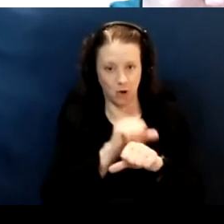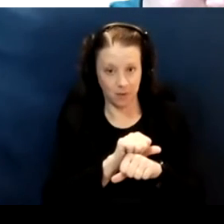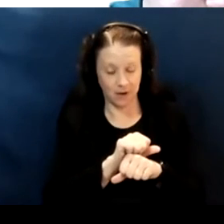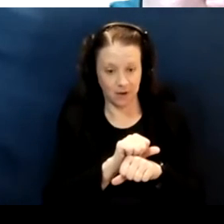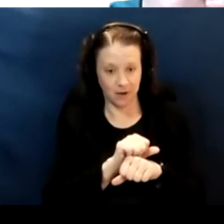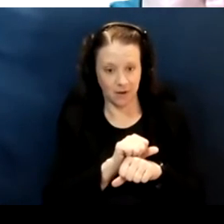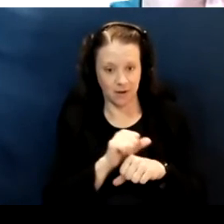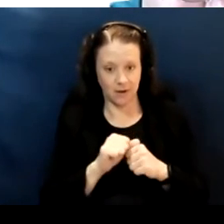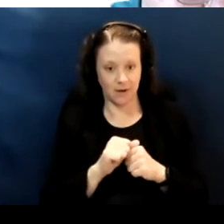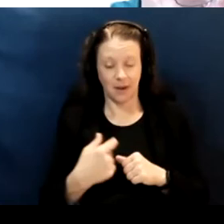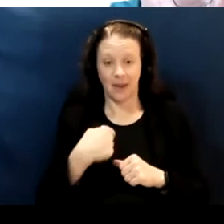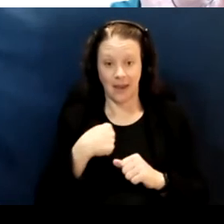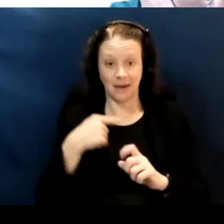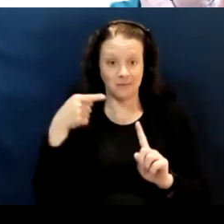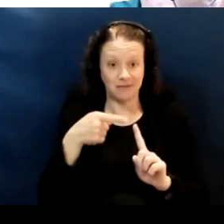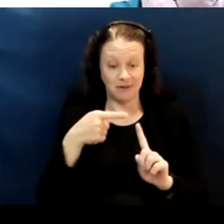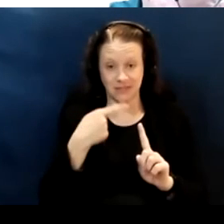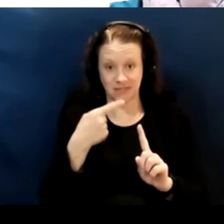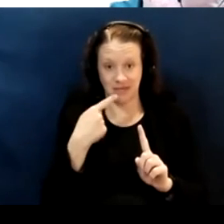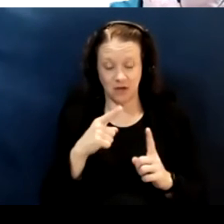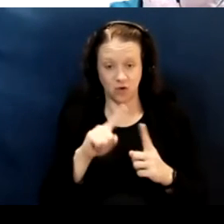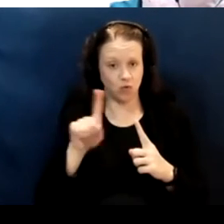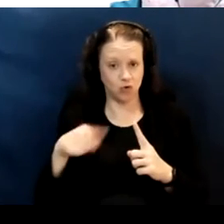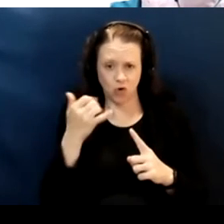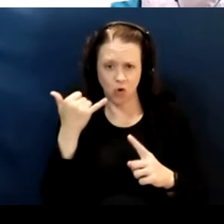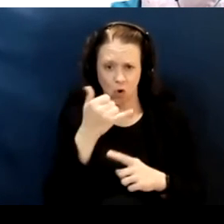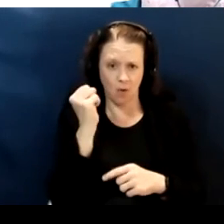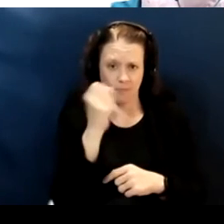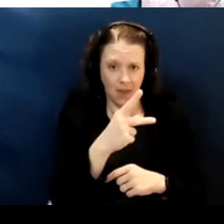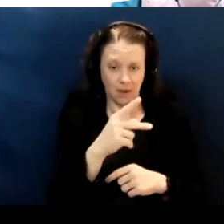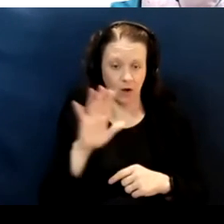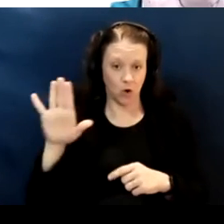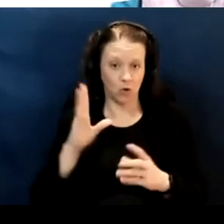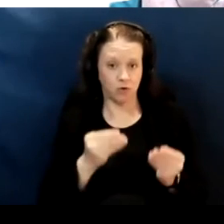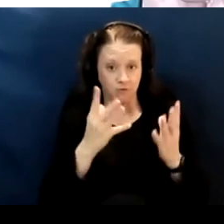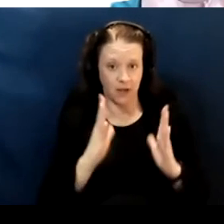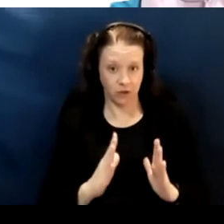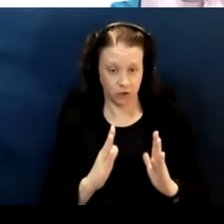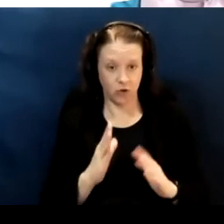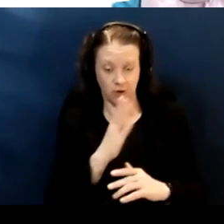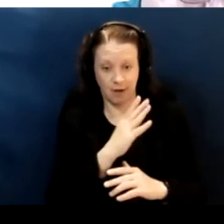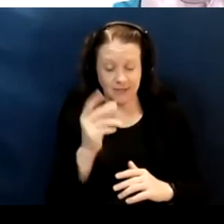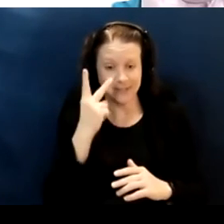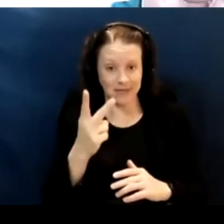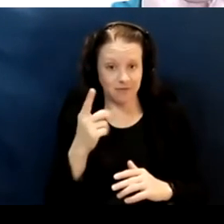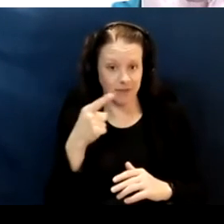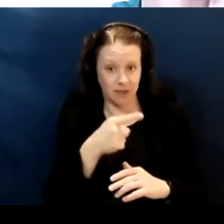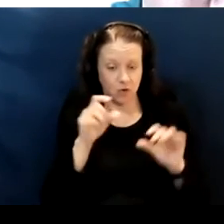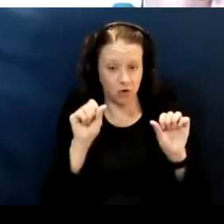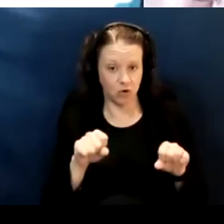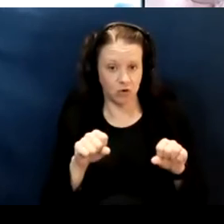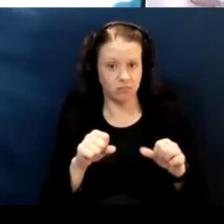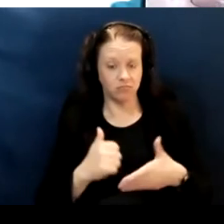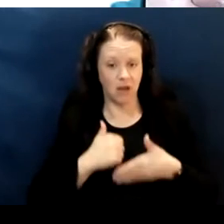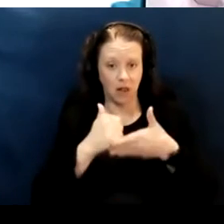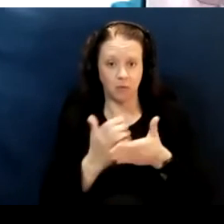I specifically said to just call back her provider and see if they could help